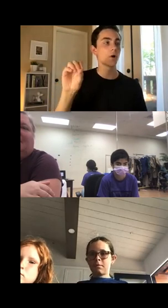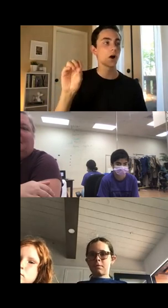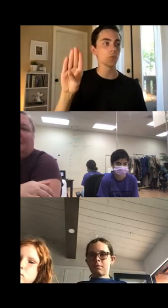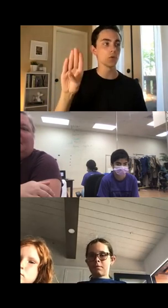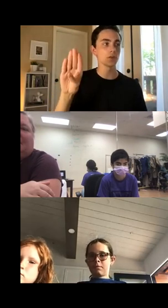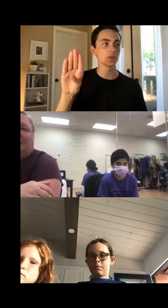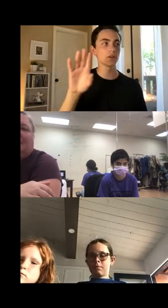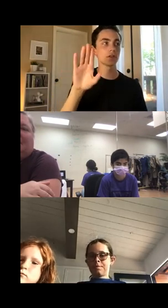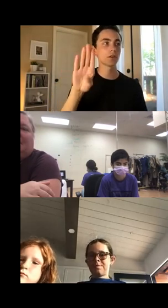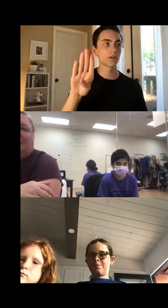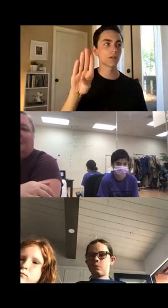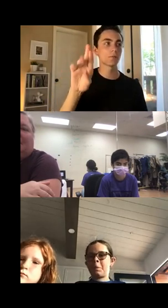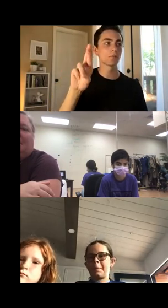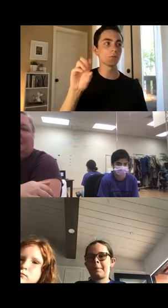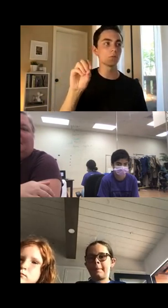Bob,